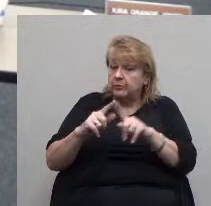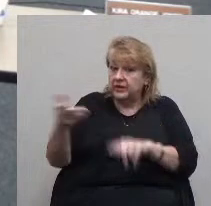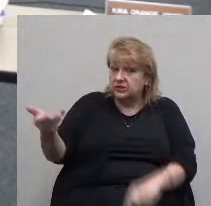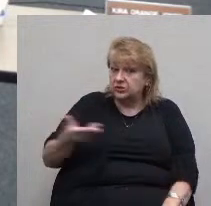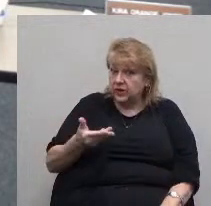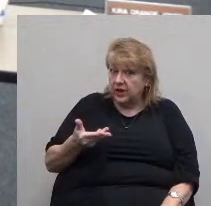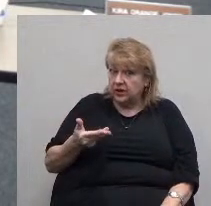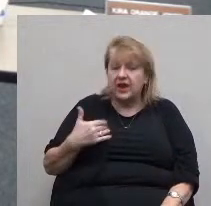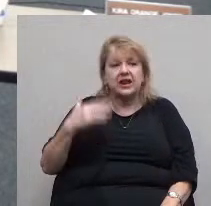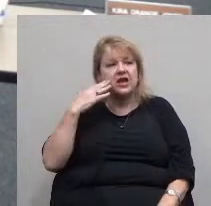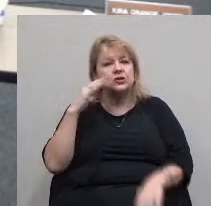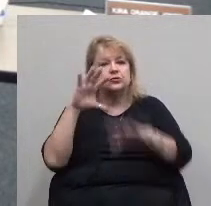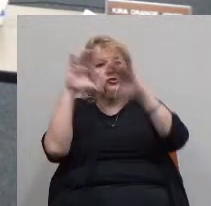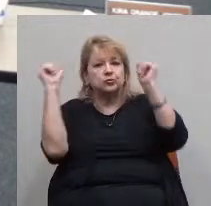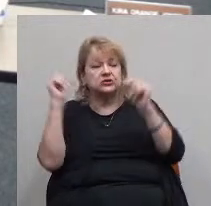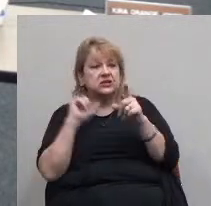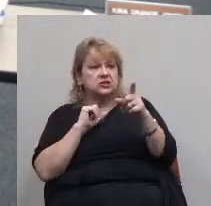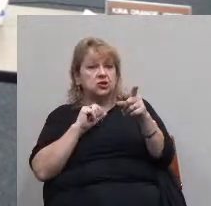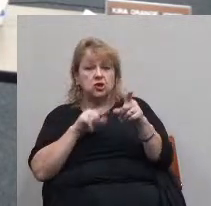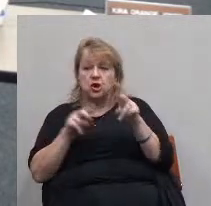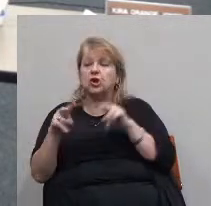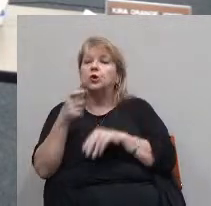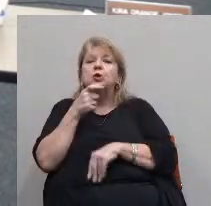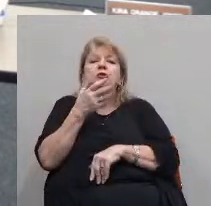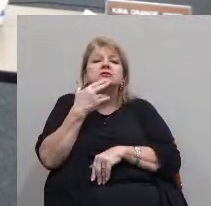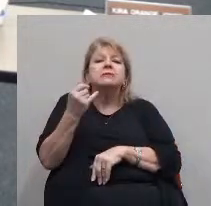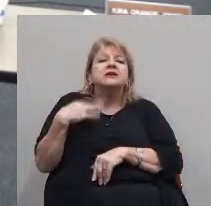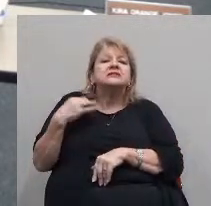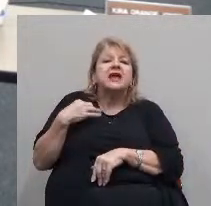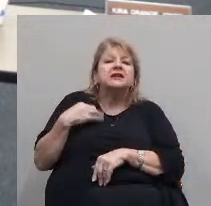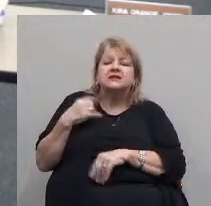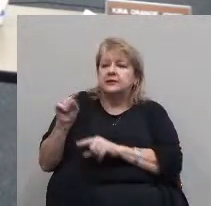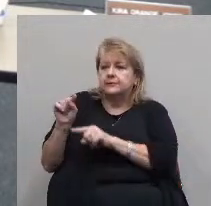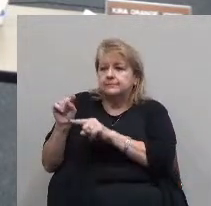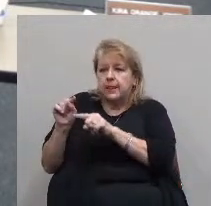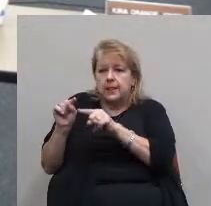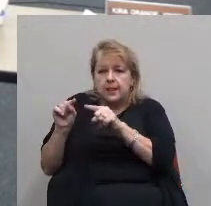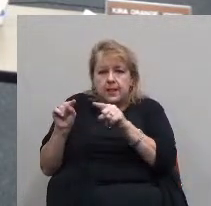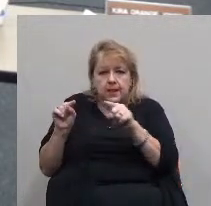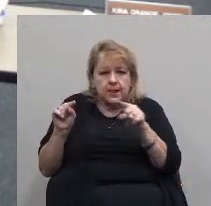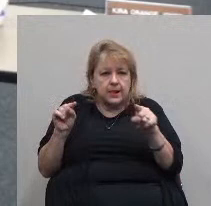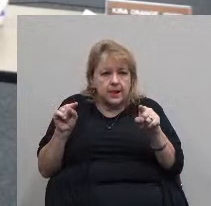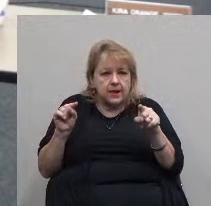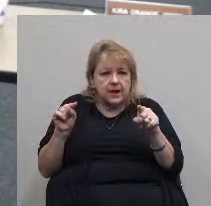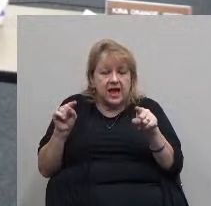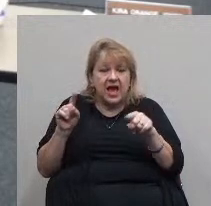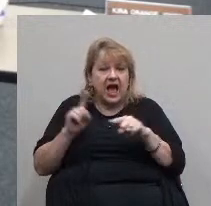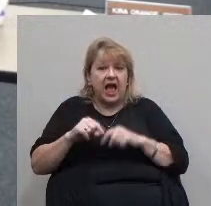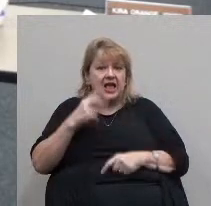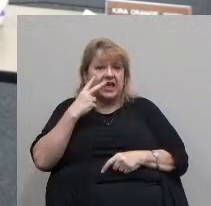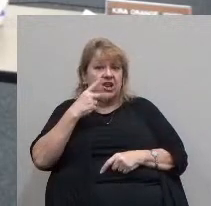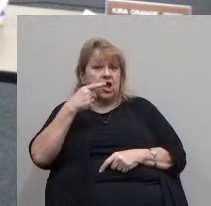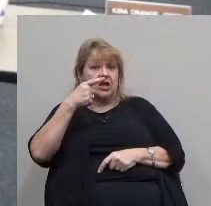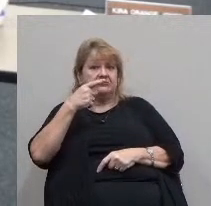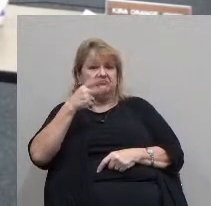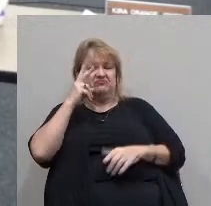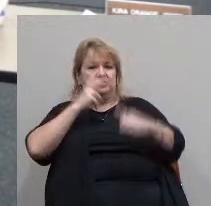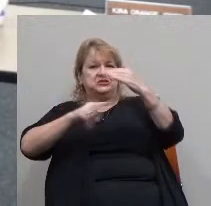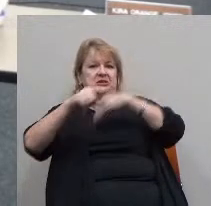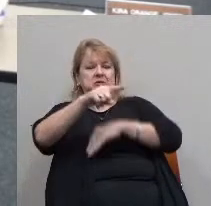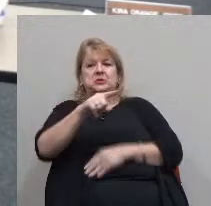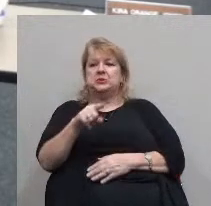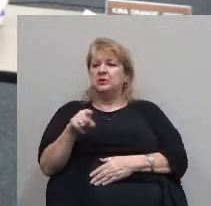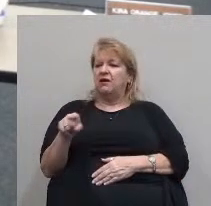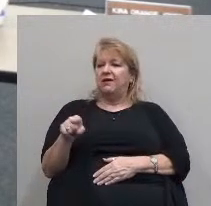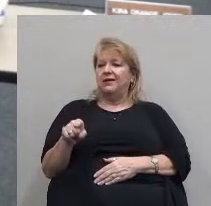will, you're going to look at the best candidate and who is that best candidate. And I can't see you employing someone that you